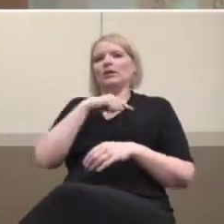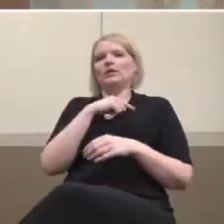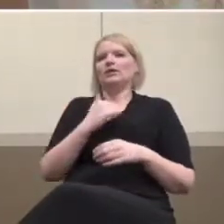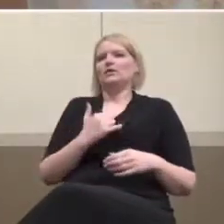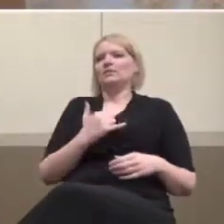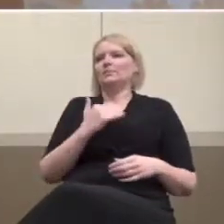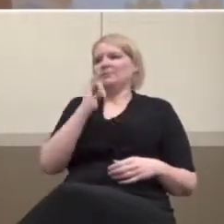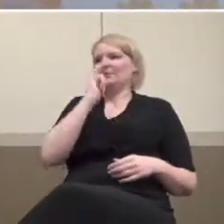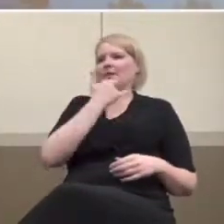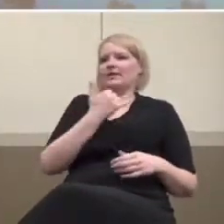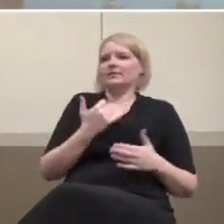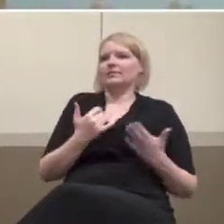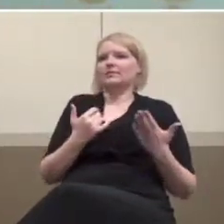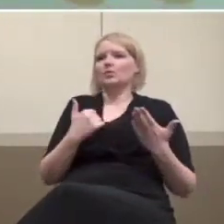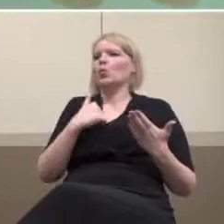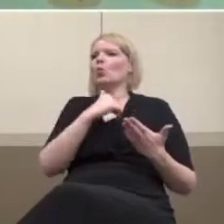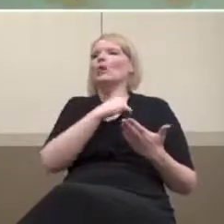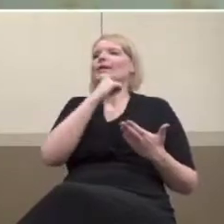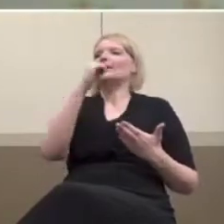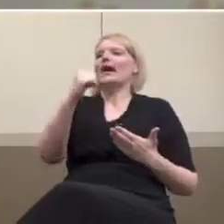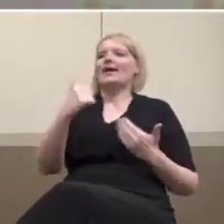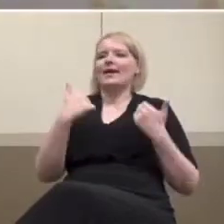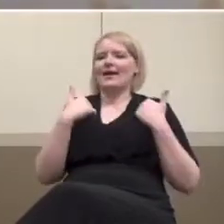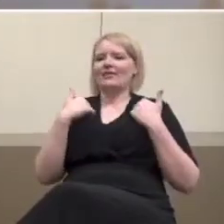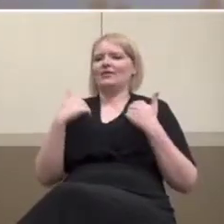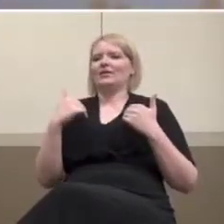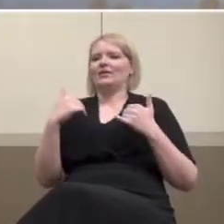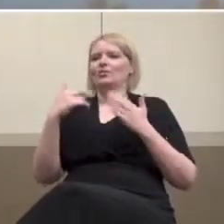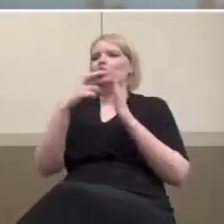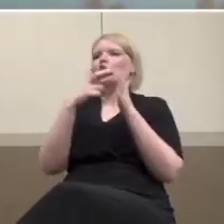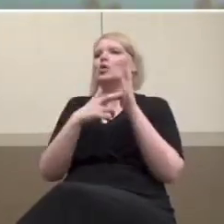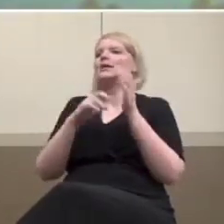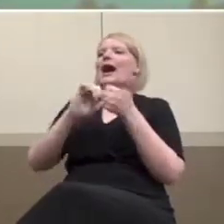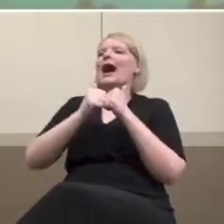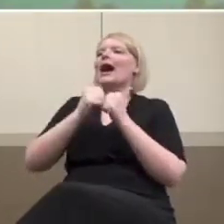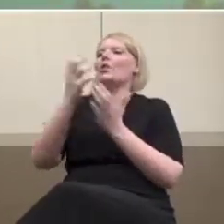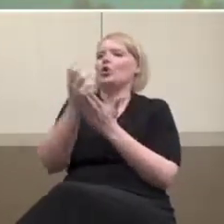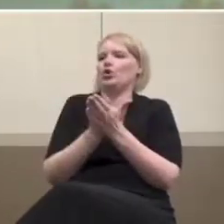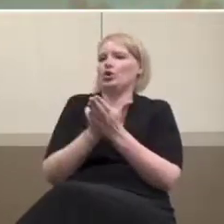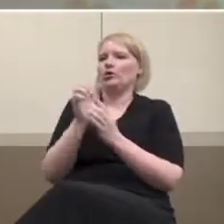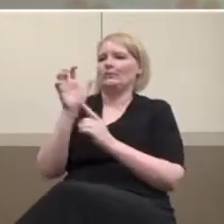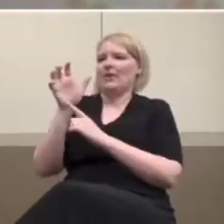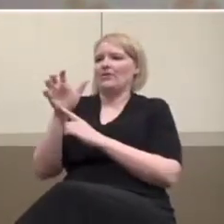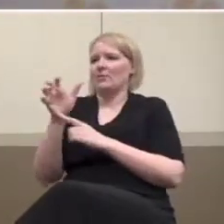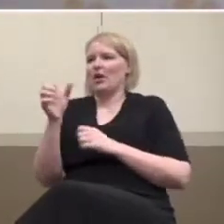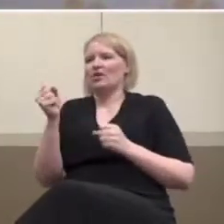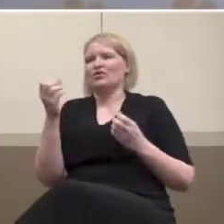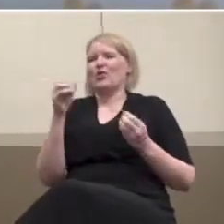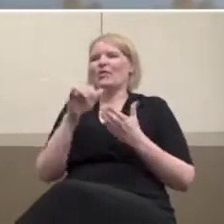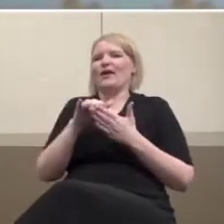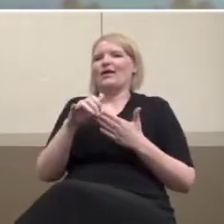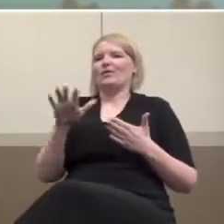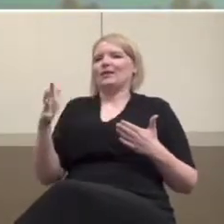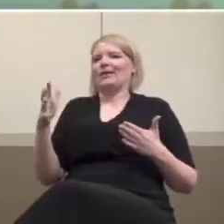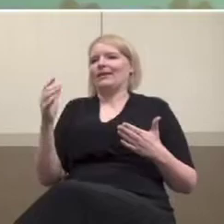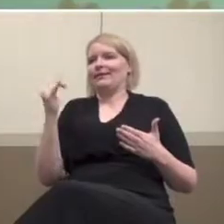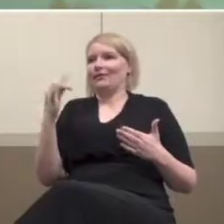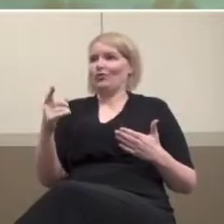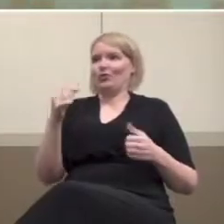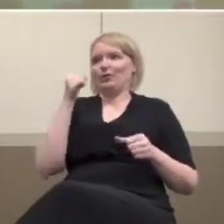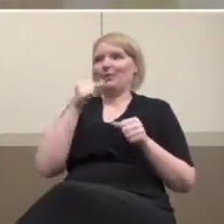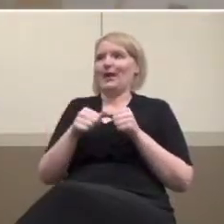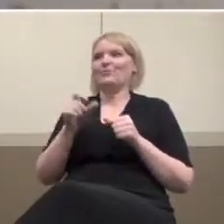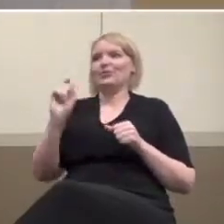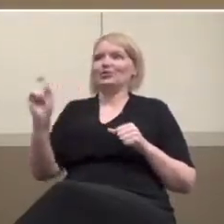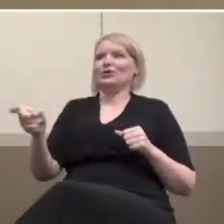we didn't necessarily have parameters set as to how they would earn a Panther Paw. So that was kind of like, If you remembered, you give